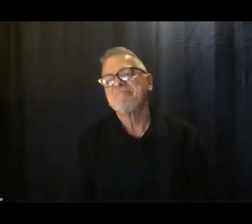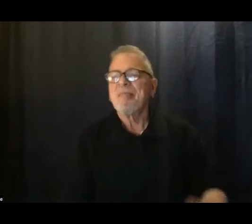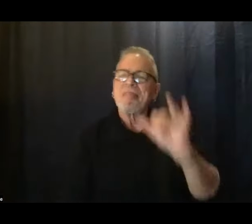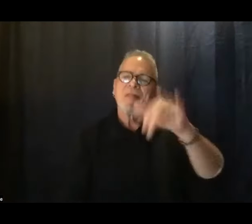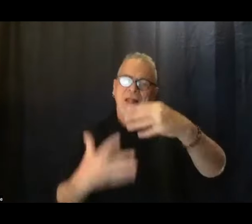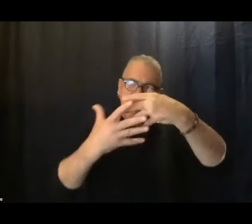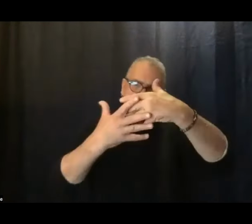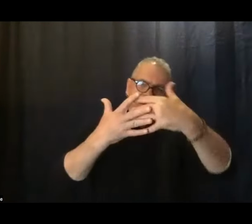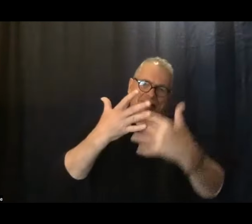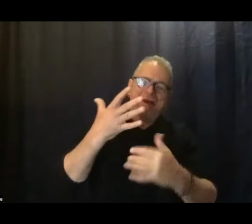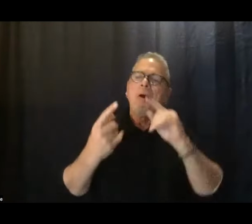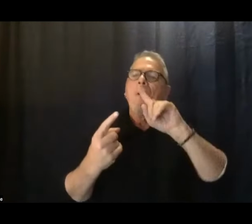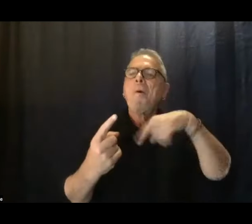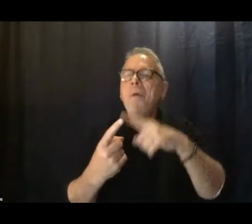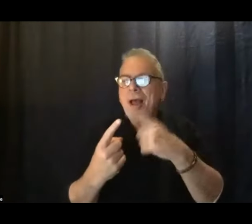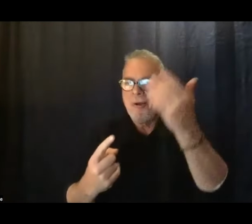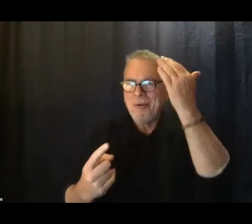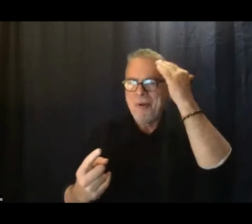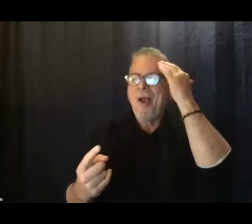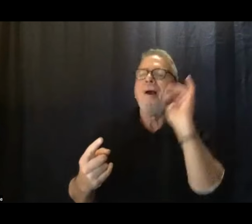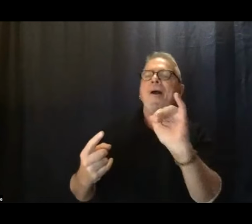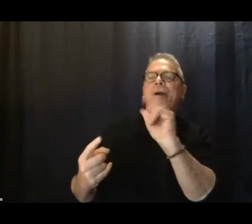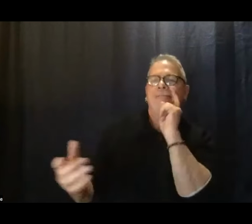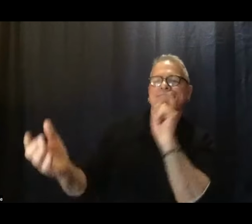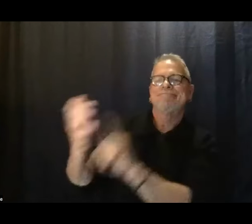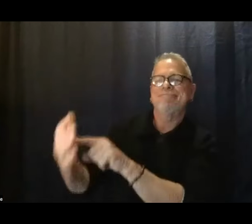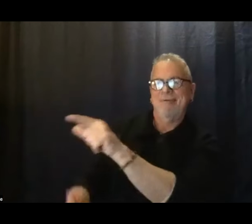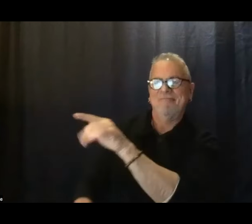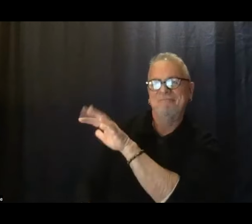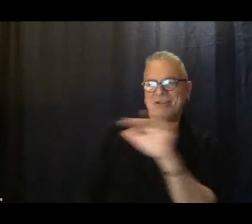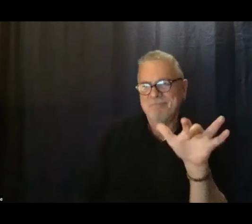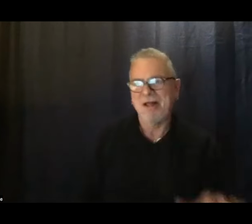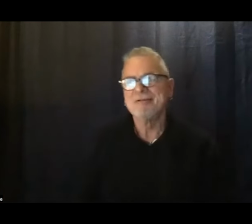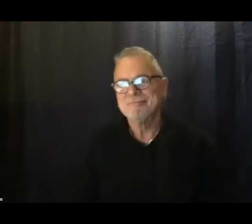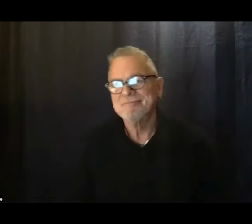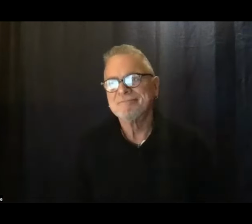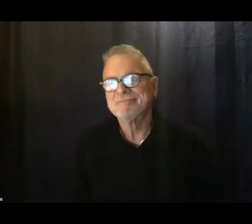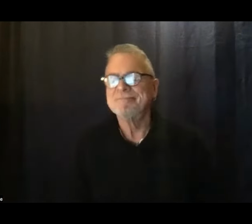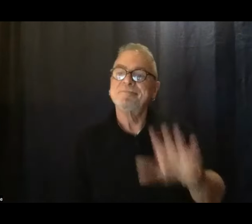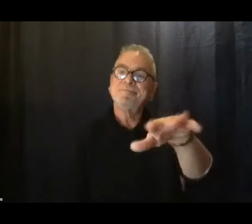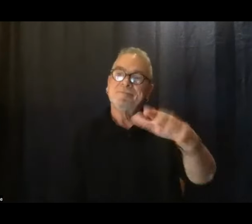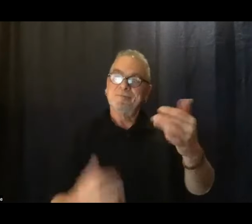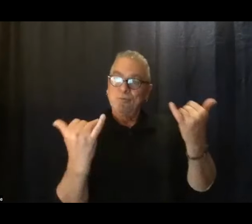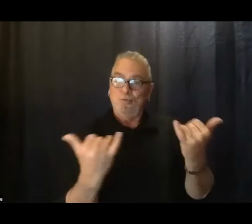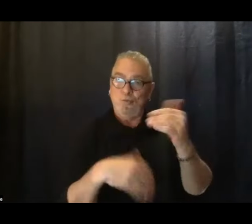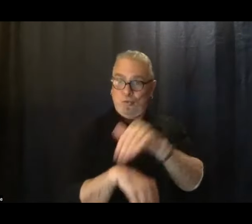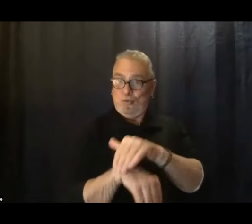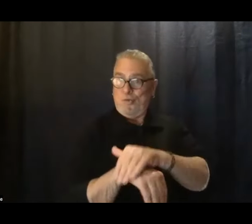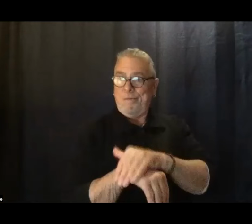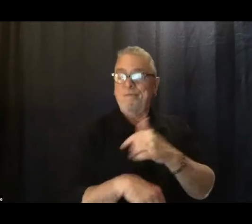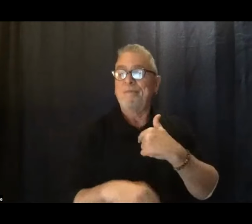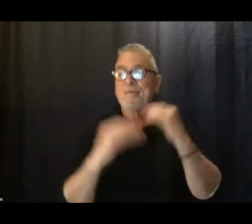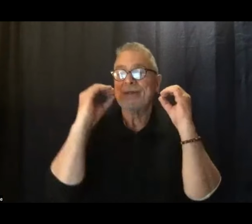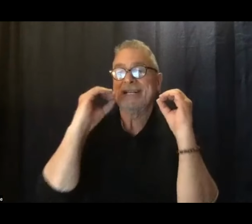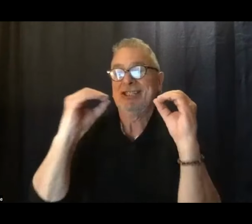that you're looking for. And for emphasis, fingerspelling itself is a great tool. So that is some of the things you